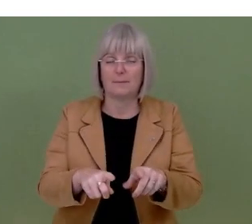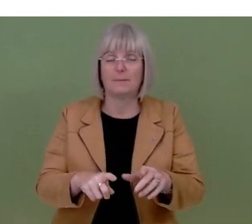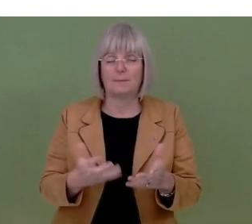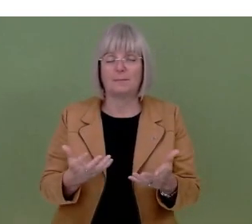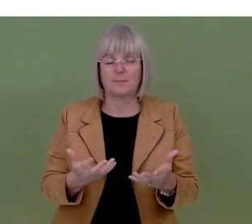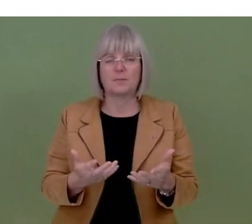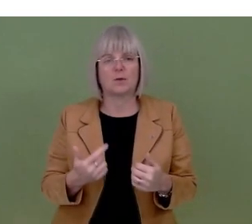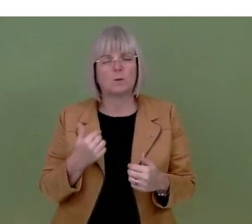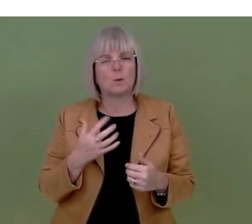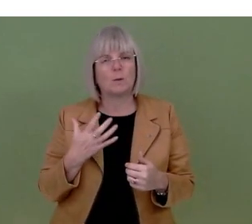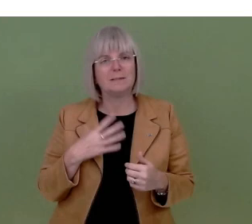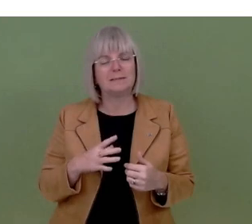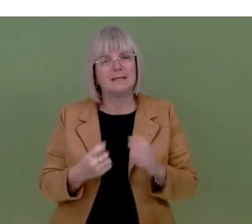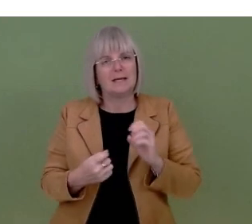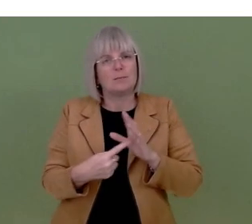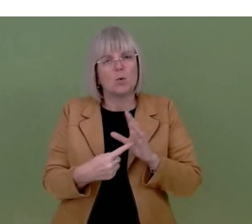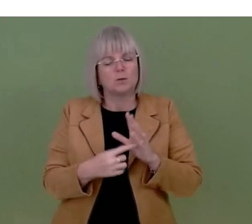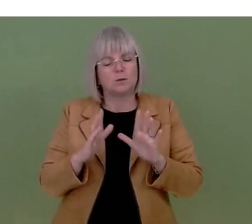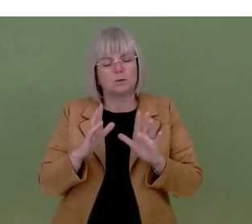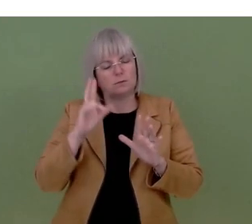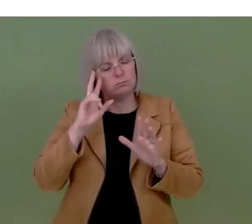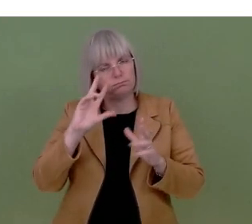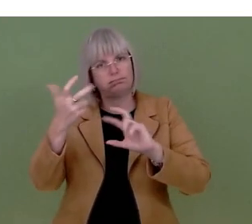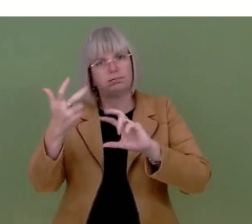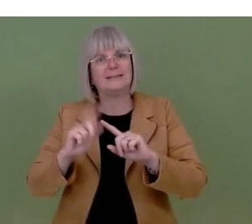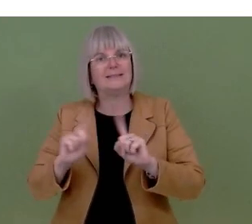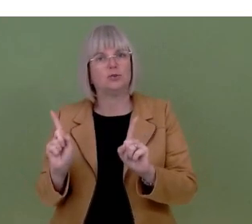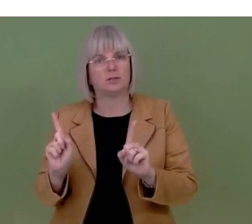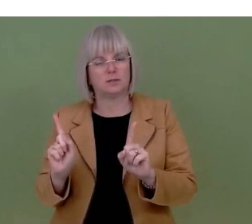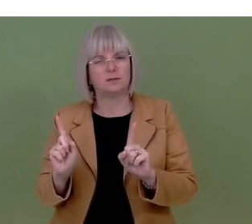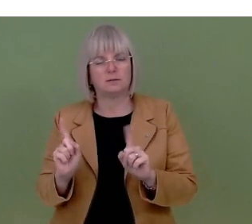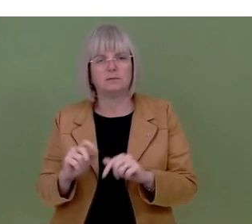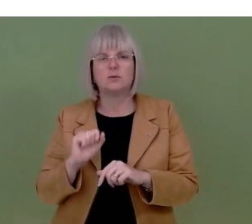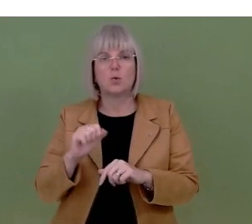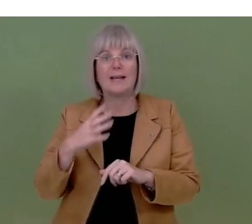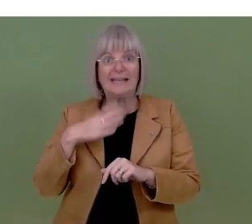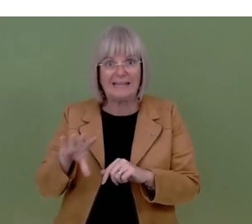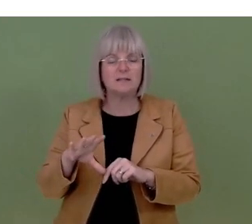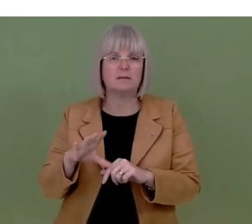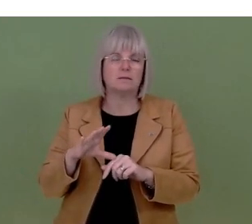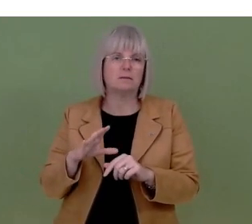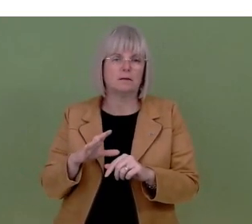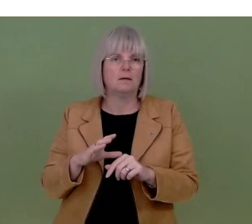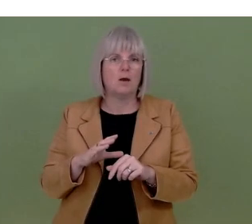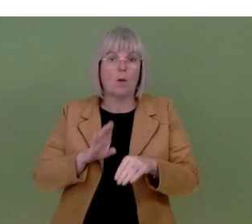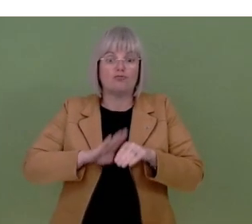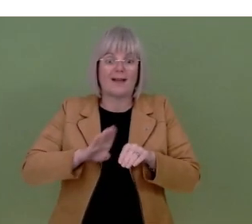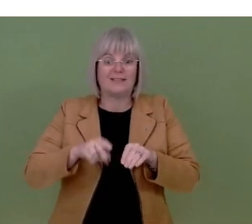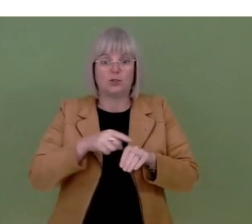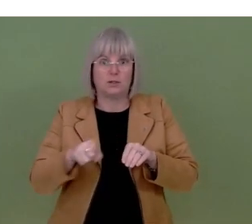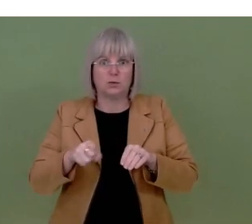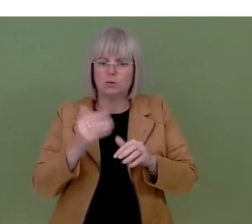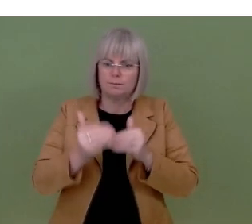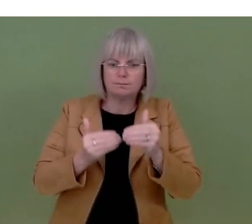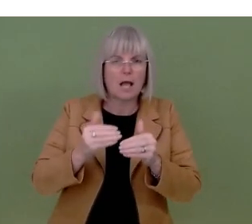bit differently. And it feels like in services there's a real need for psychological practitioners to practice in a psychological way